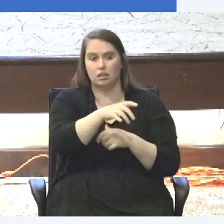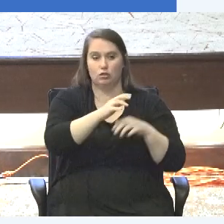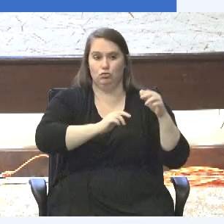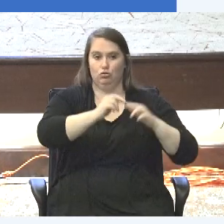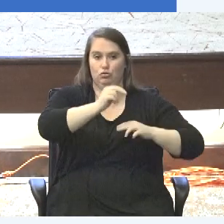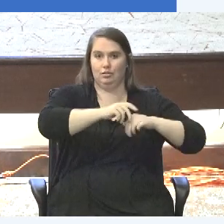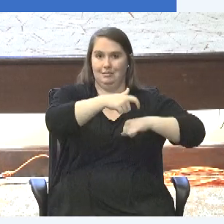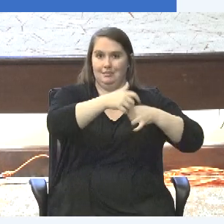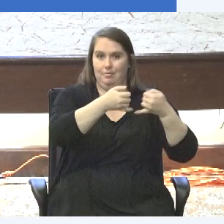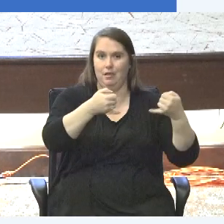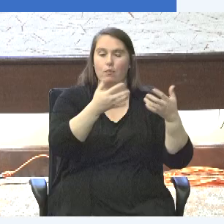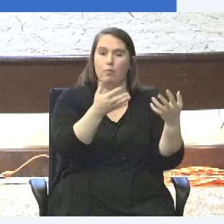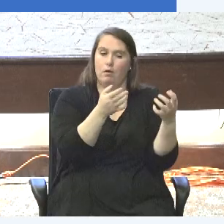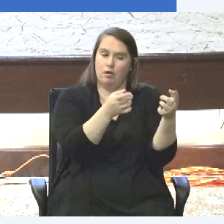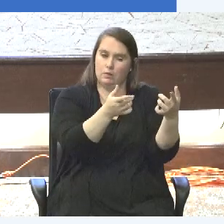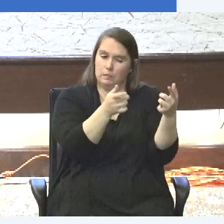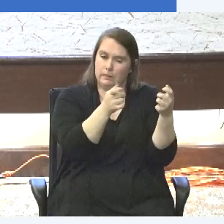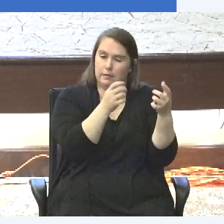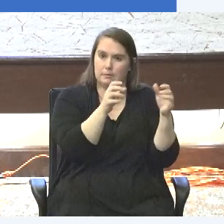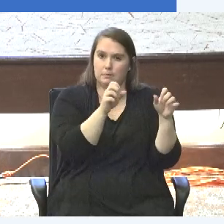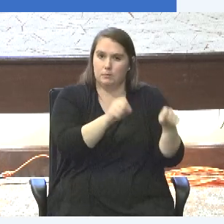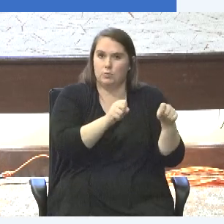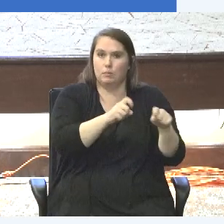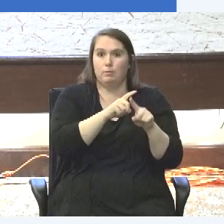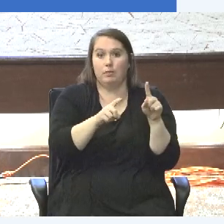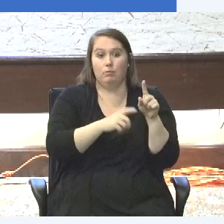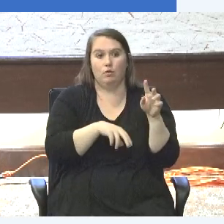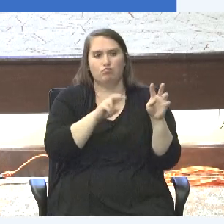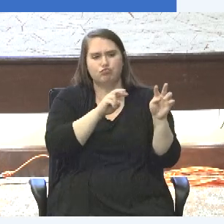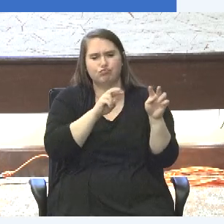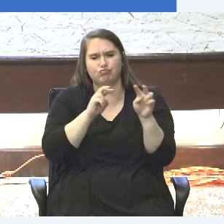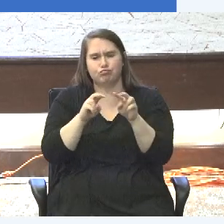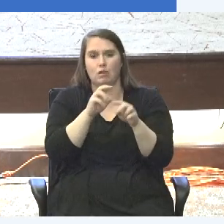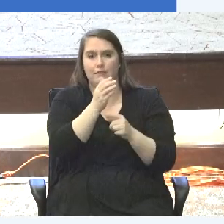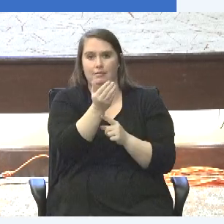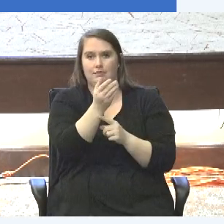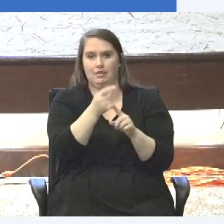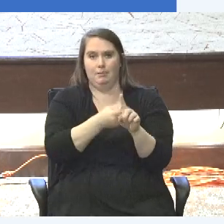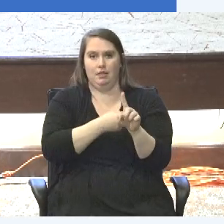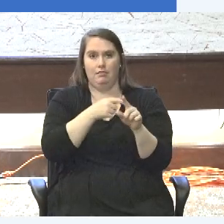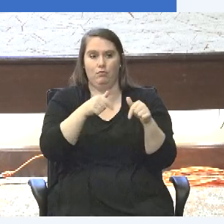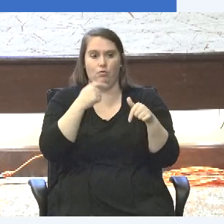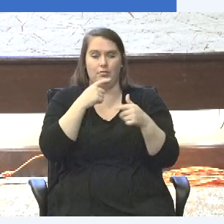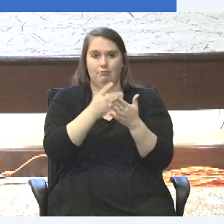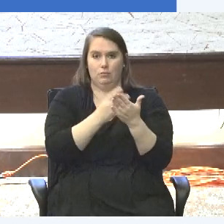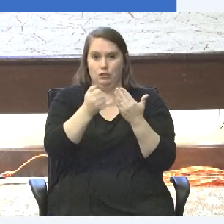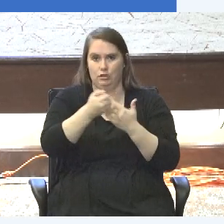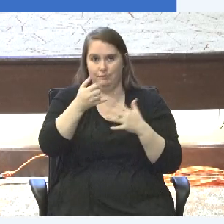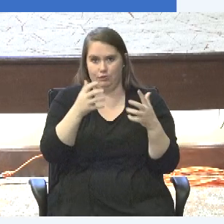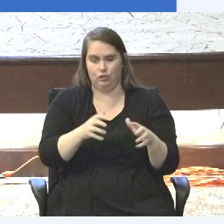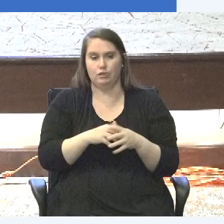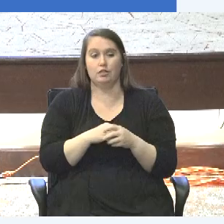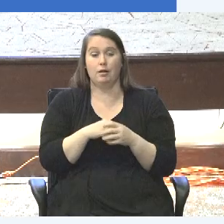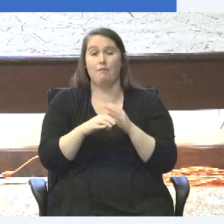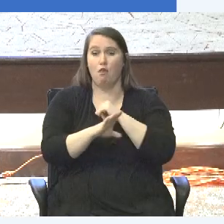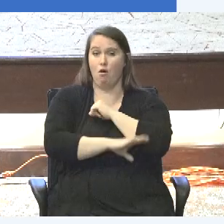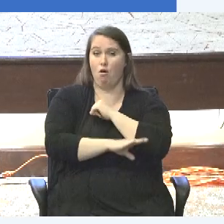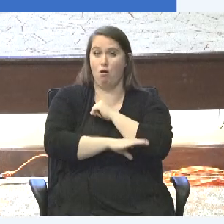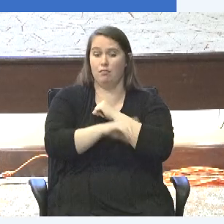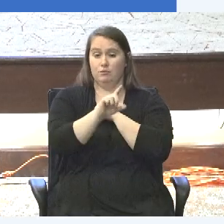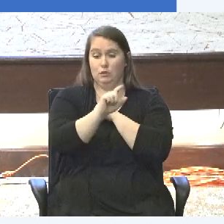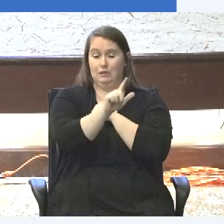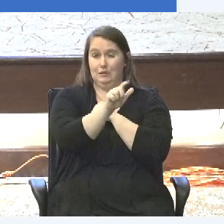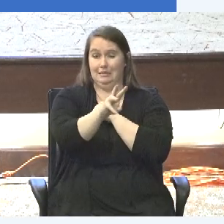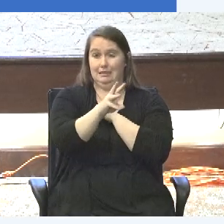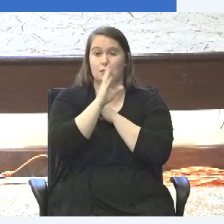we're trying to make it as quick as possible, but we are looking upwards of a 15-month project. And so fall 26 on